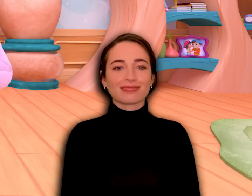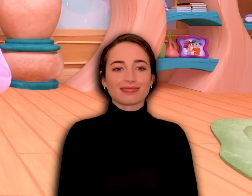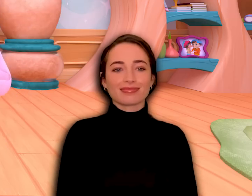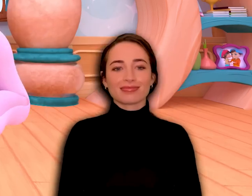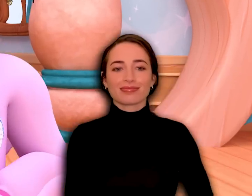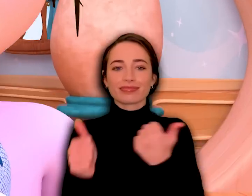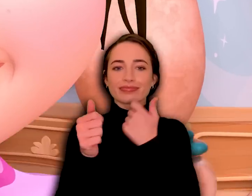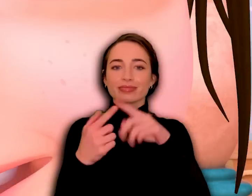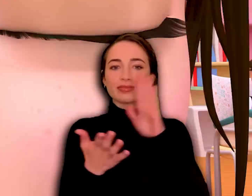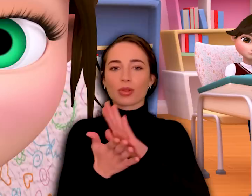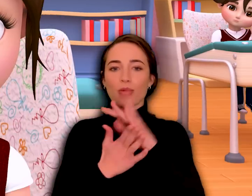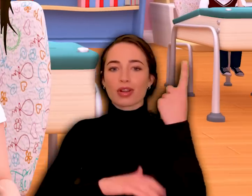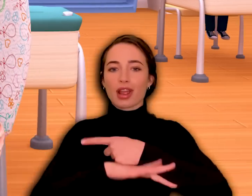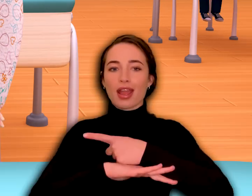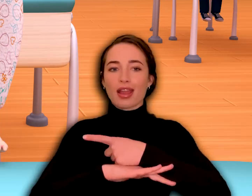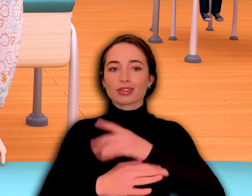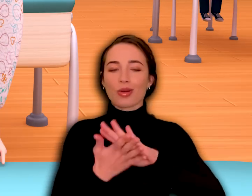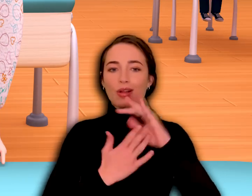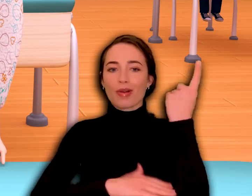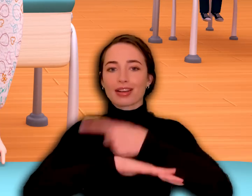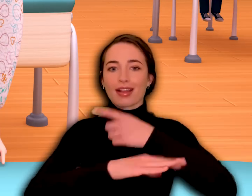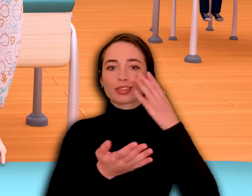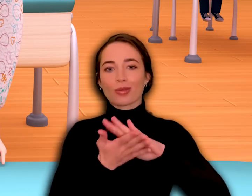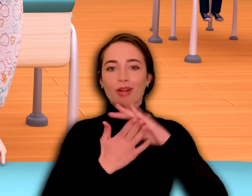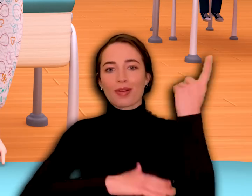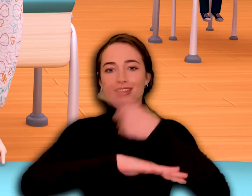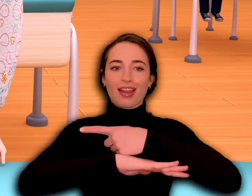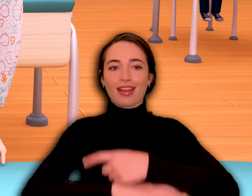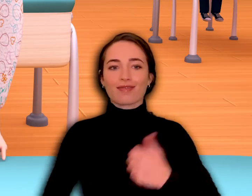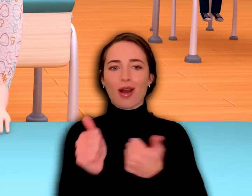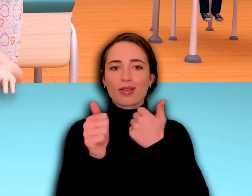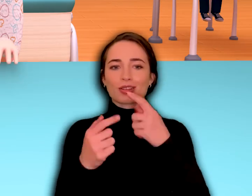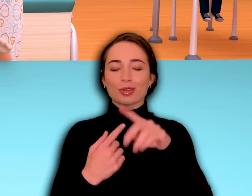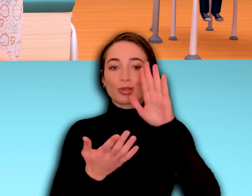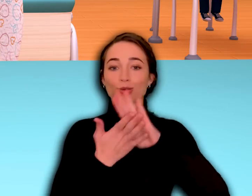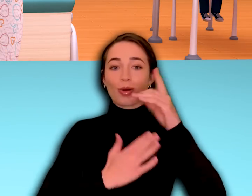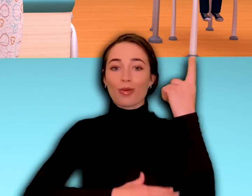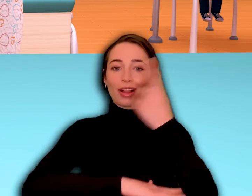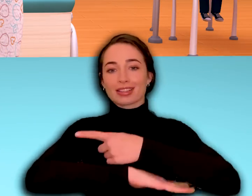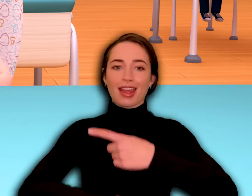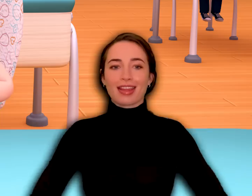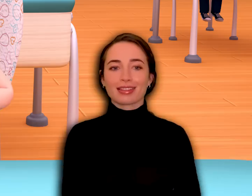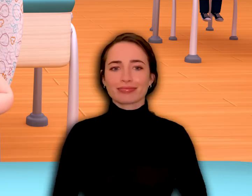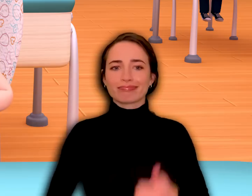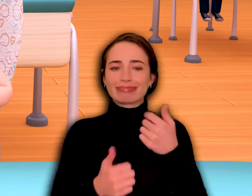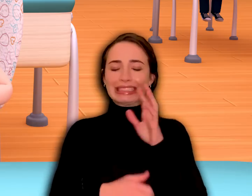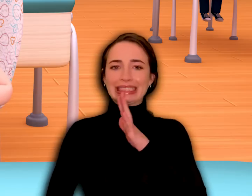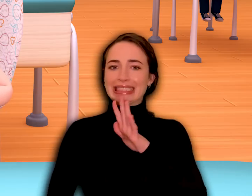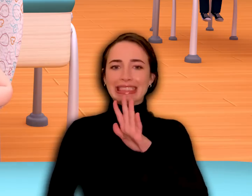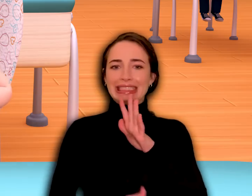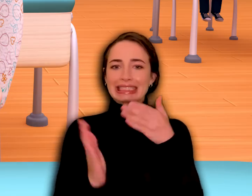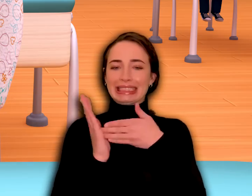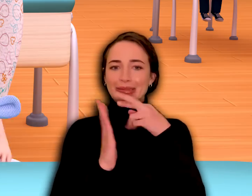go it followed her to school one day school one day school one day it followed her to school one day